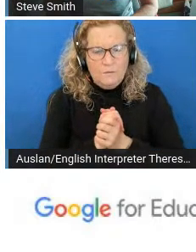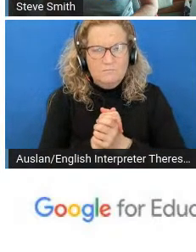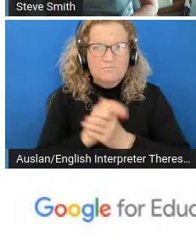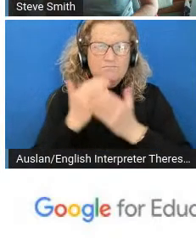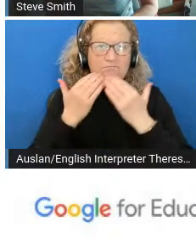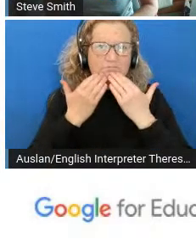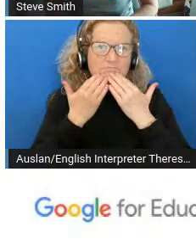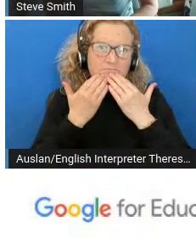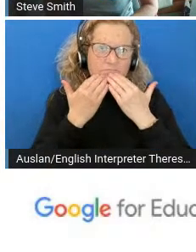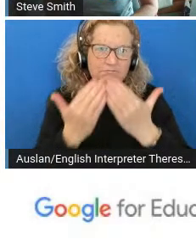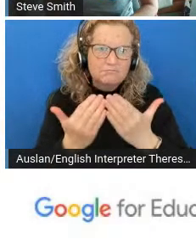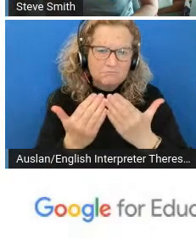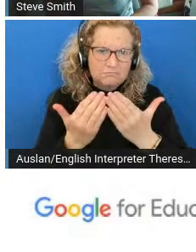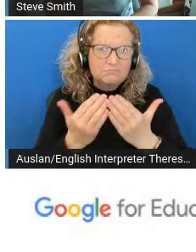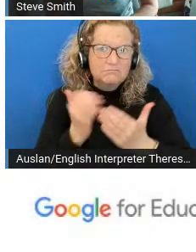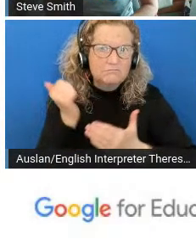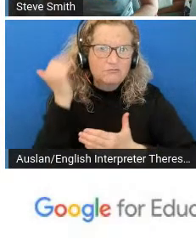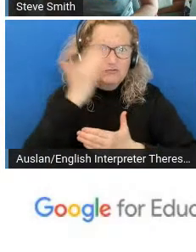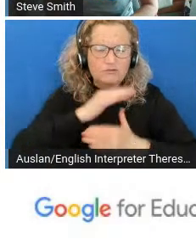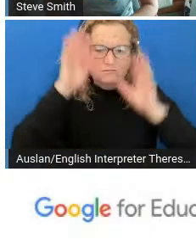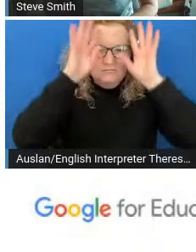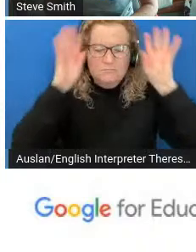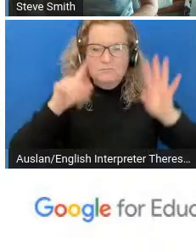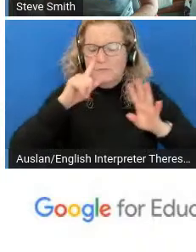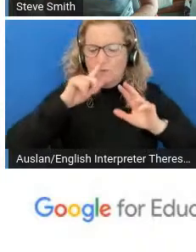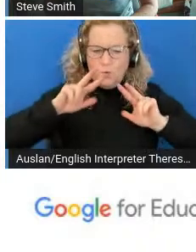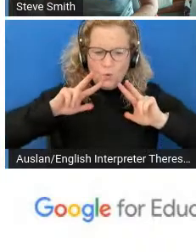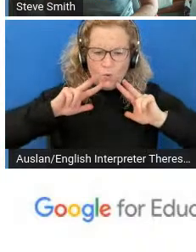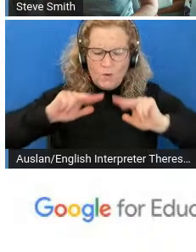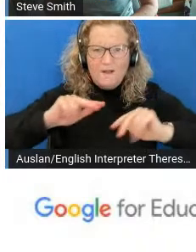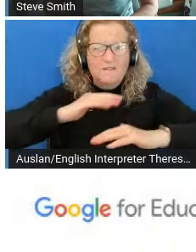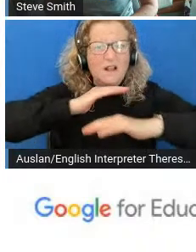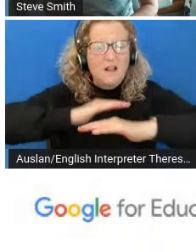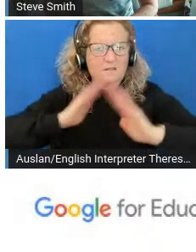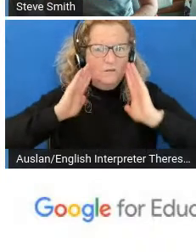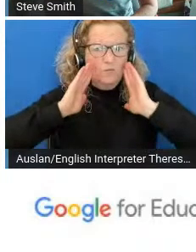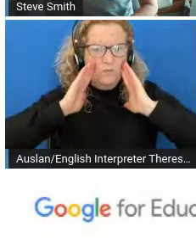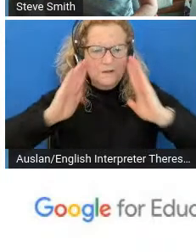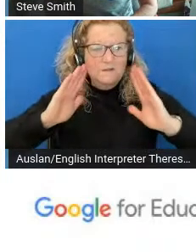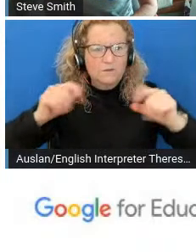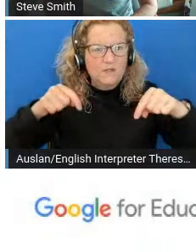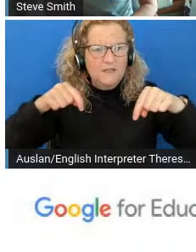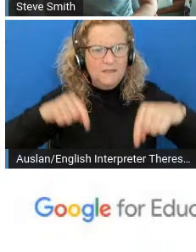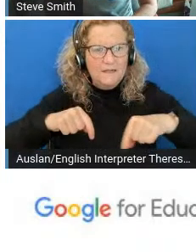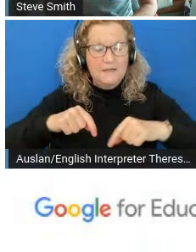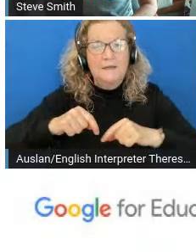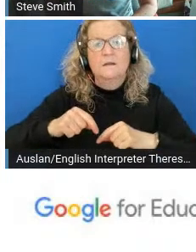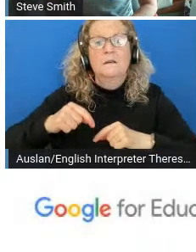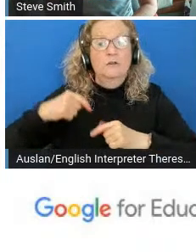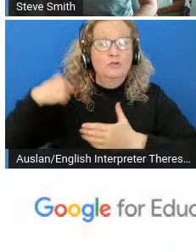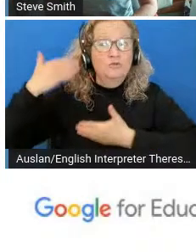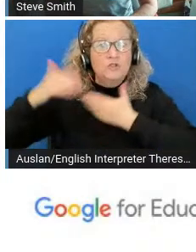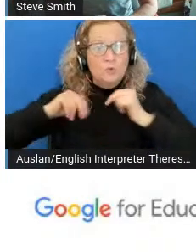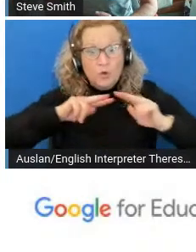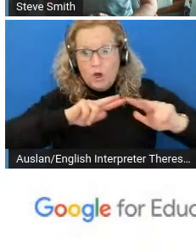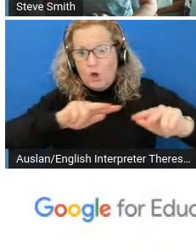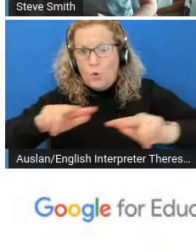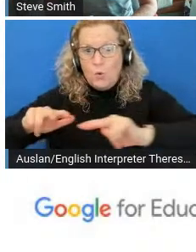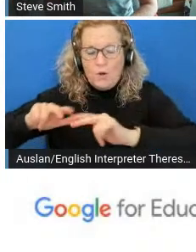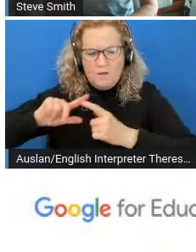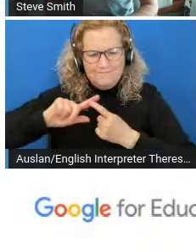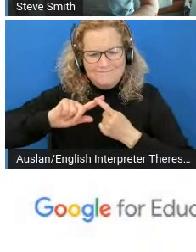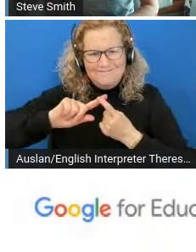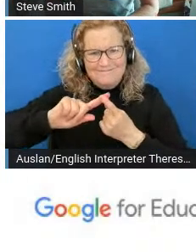is such a wonderful place to be. We continue to acknowledge that connection that our traditional custodians have to the land and